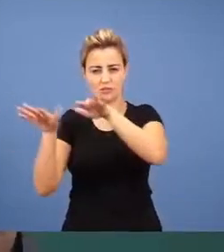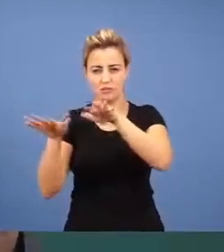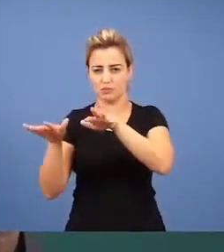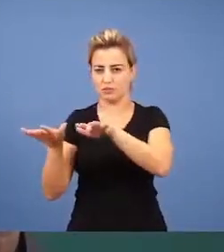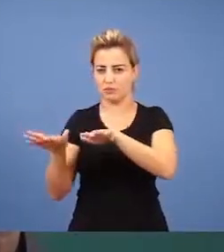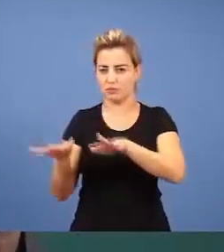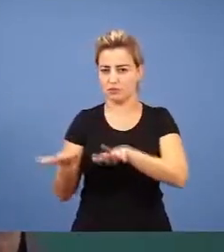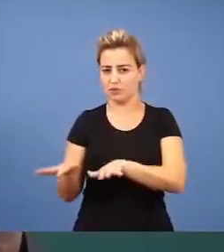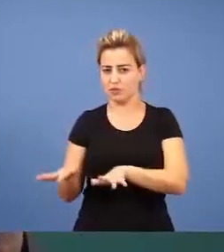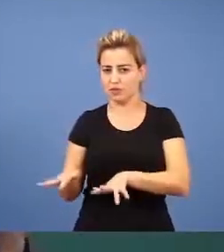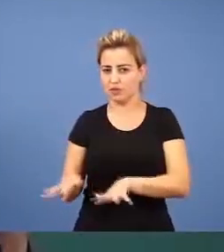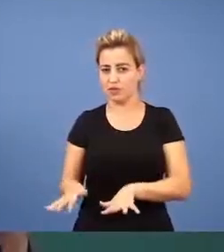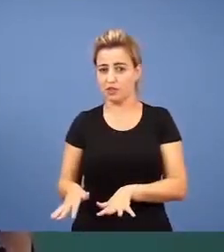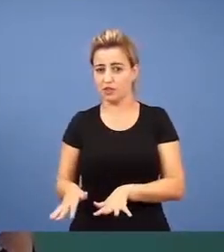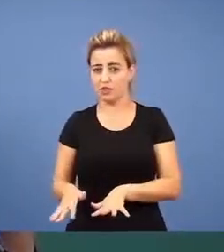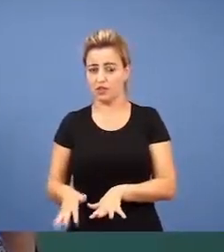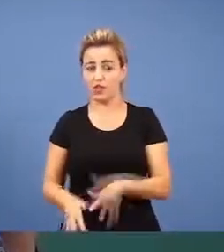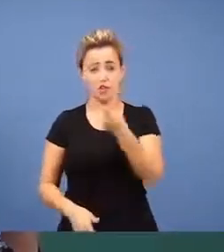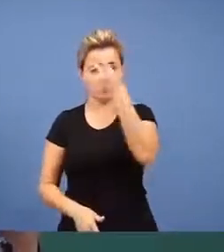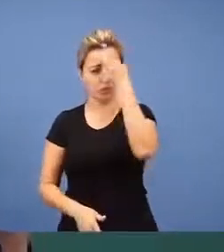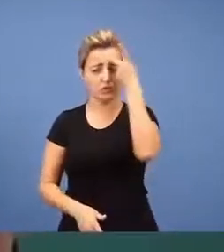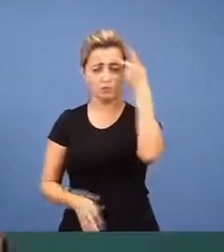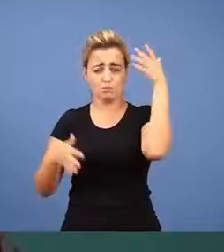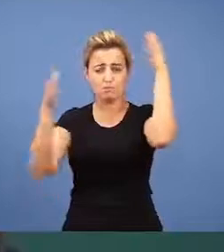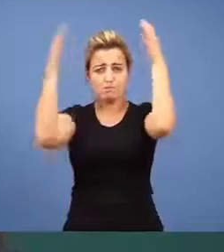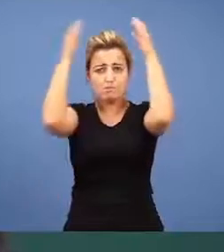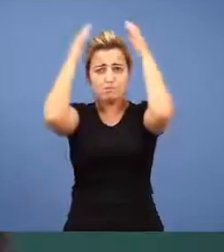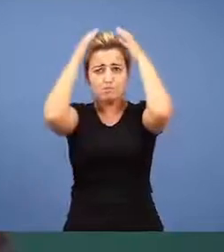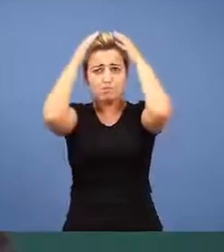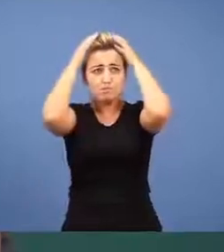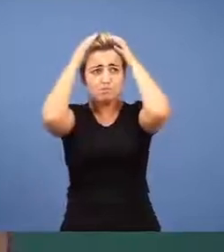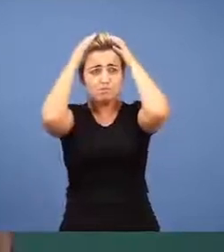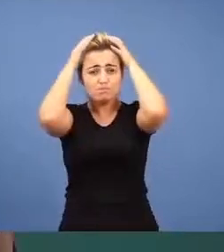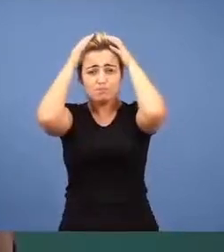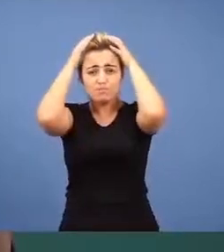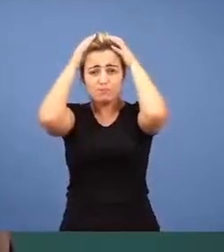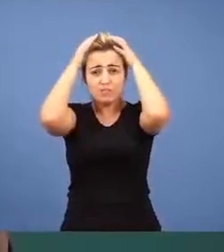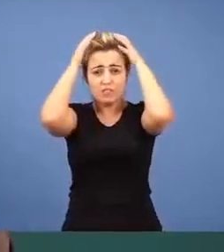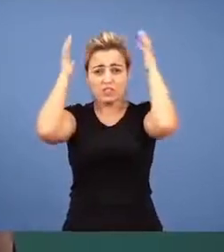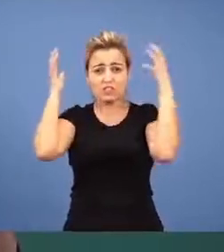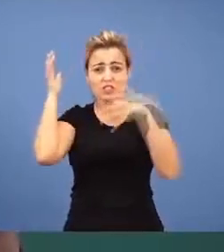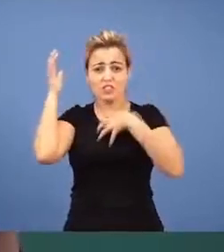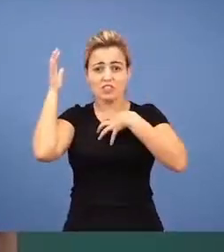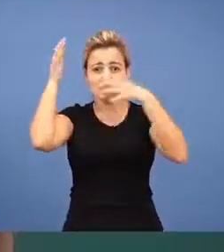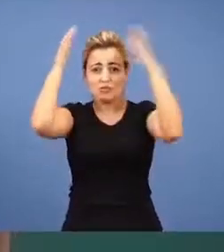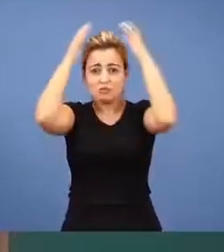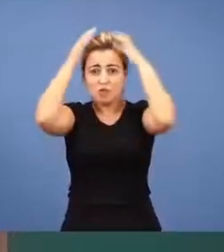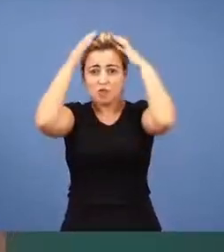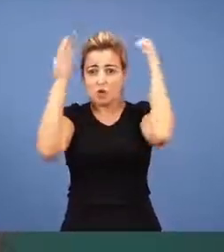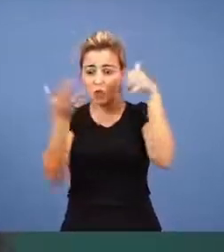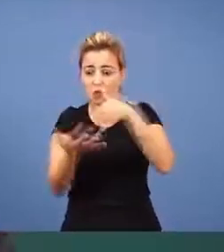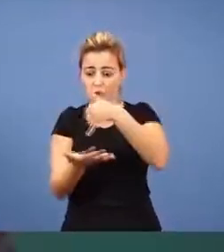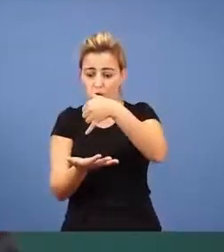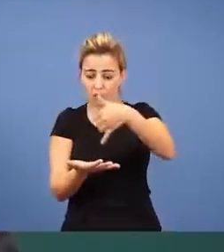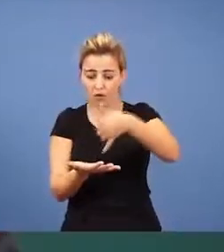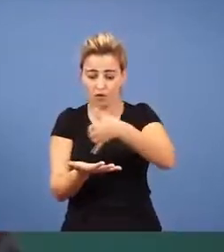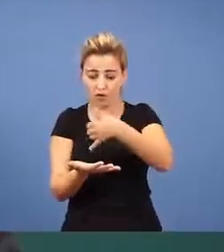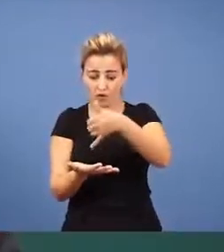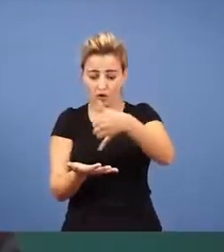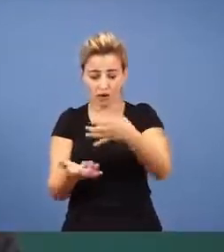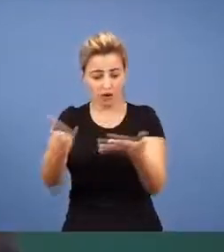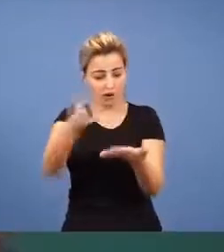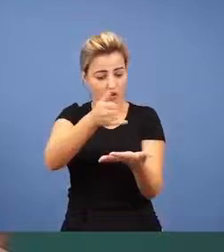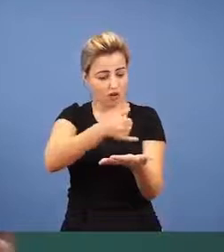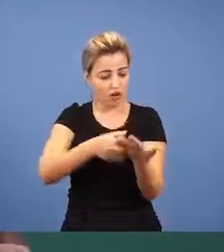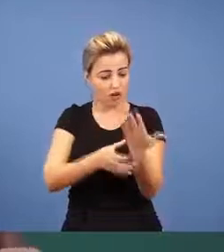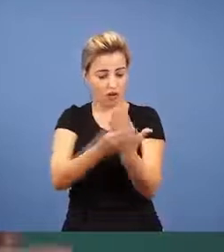class, I noticed that the brethren went with their hands to the head, and their hands were all filled